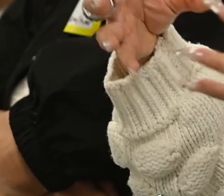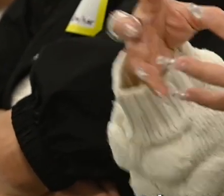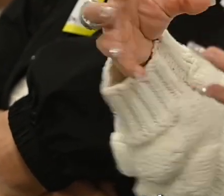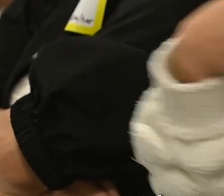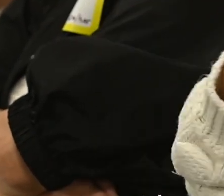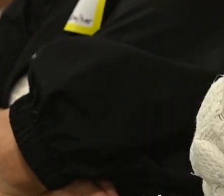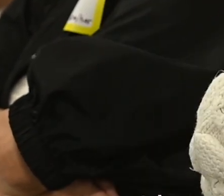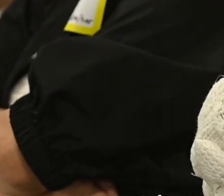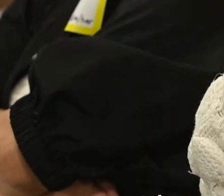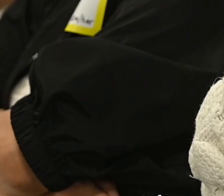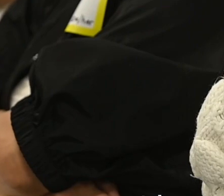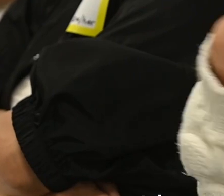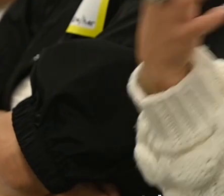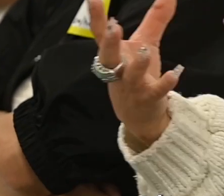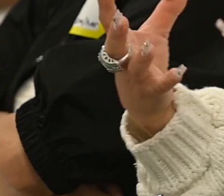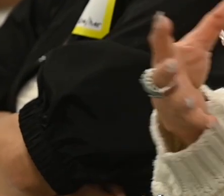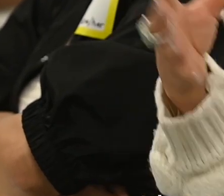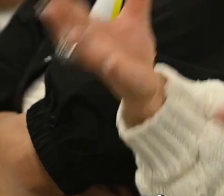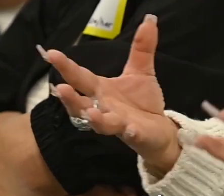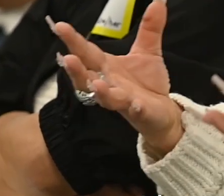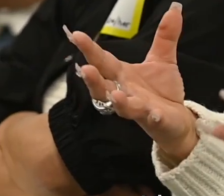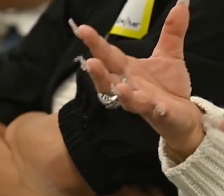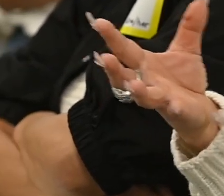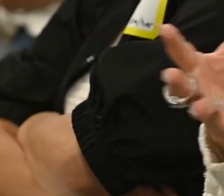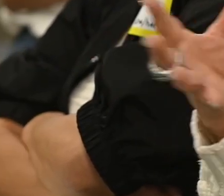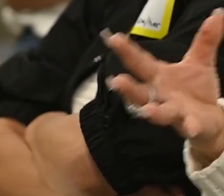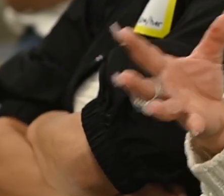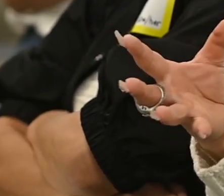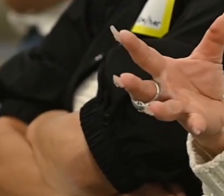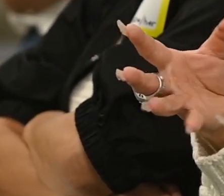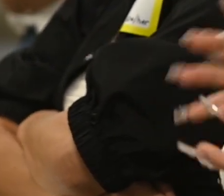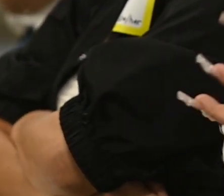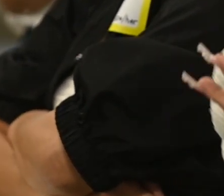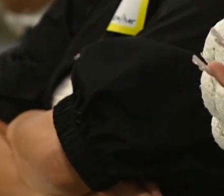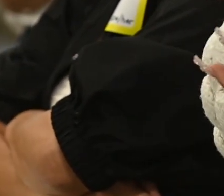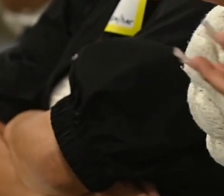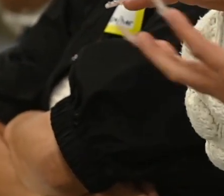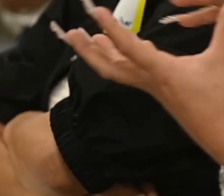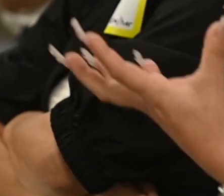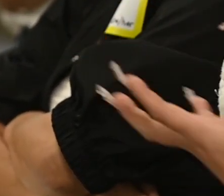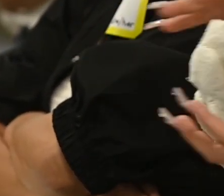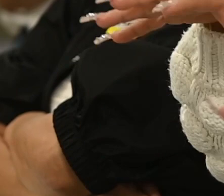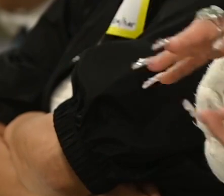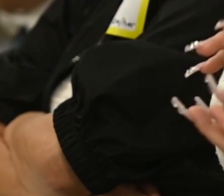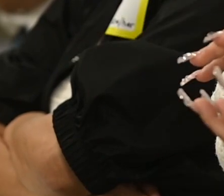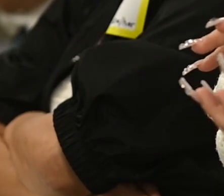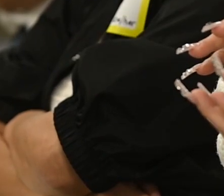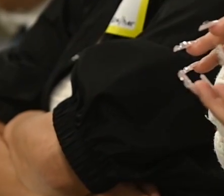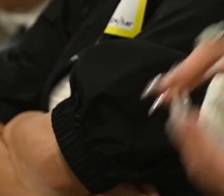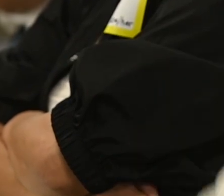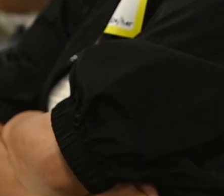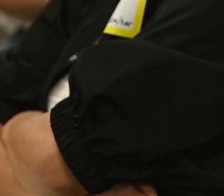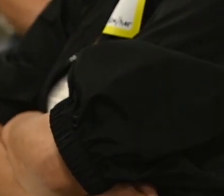position. It's not even that we don't want it, because I think we're a whole community of people that want it, but it's that really